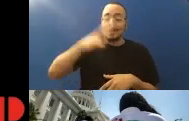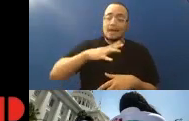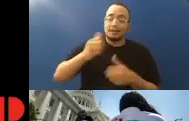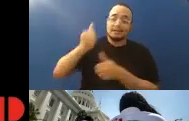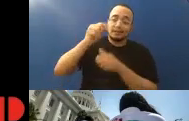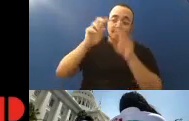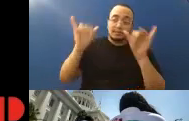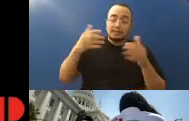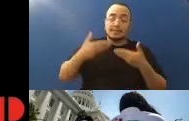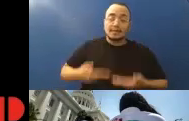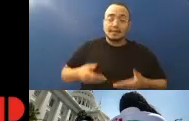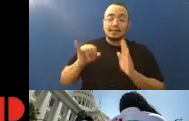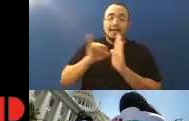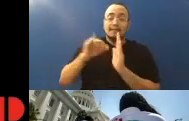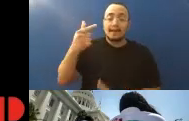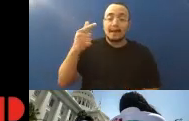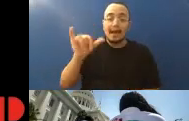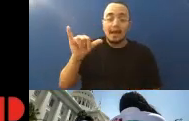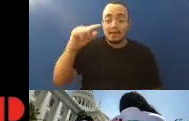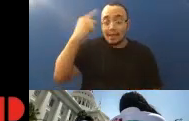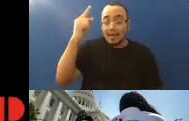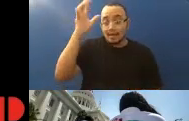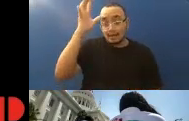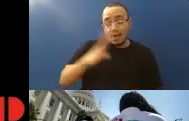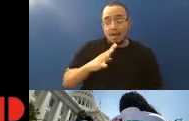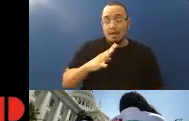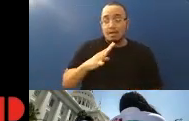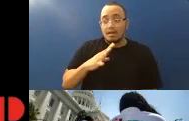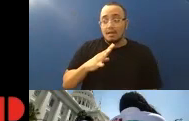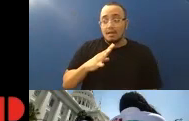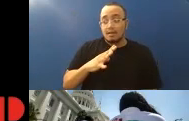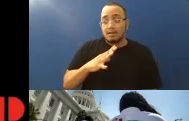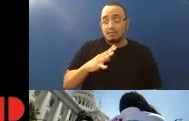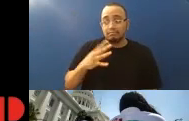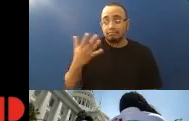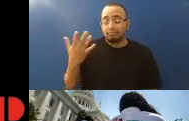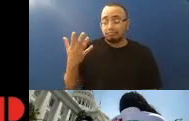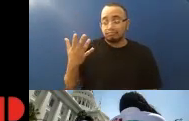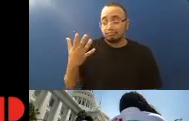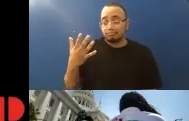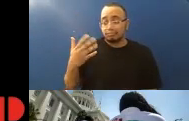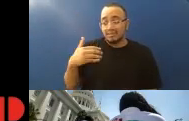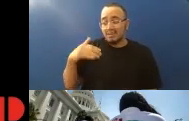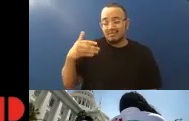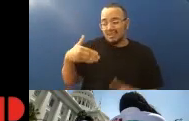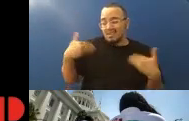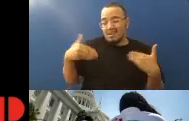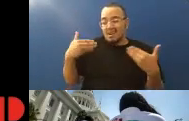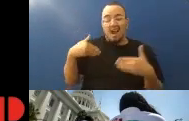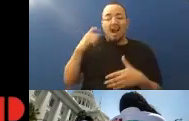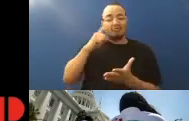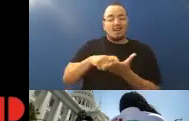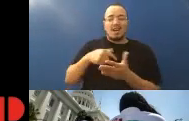gay Black male. I've been gay since as young as I can remember. I knew I was different from every other